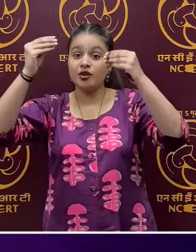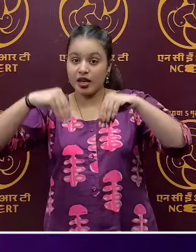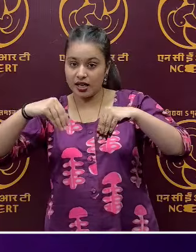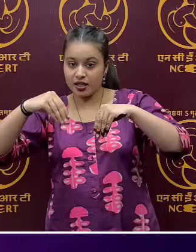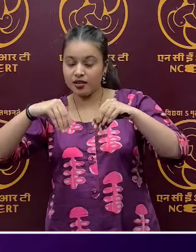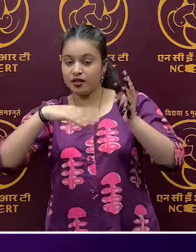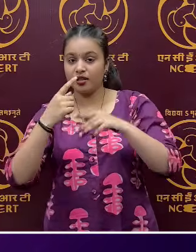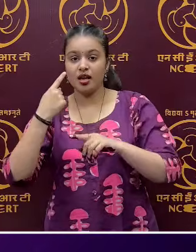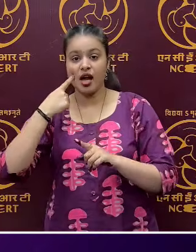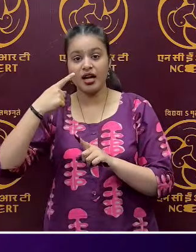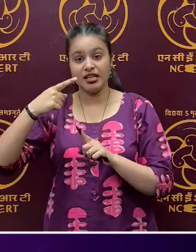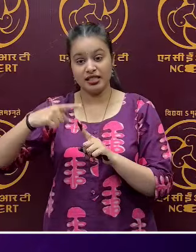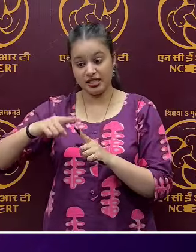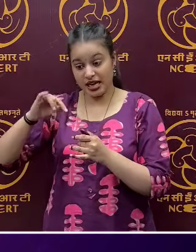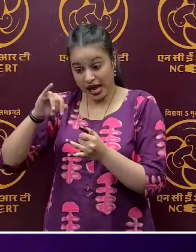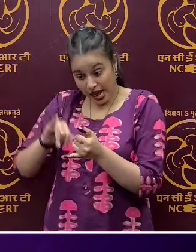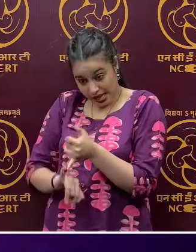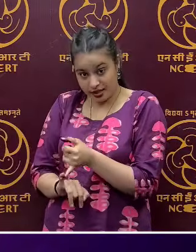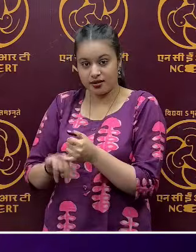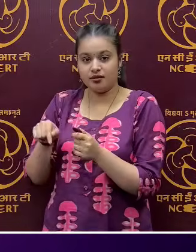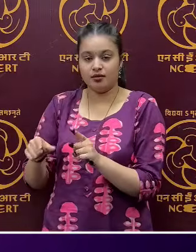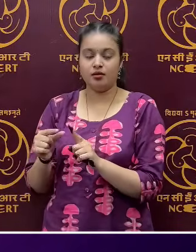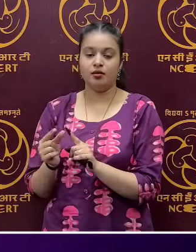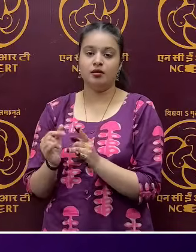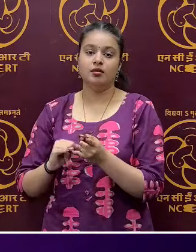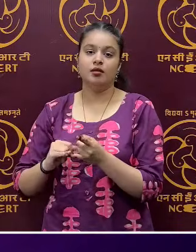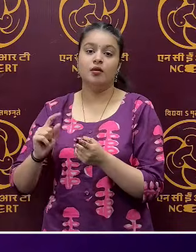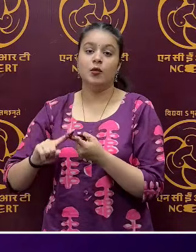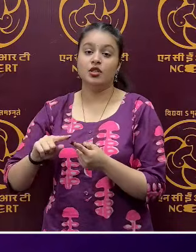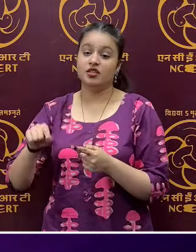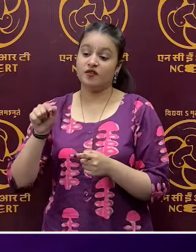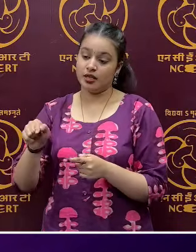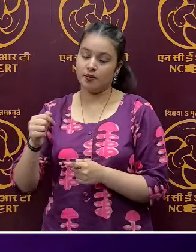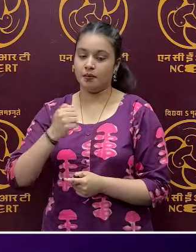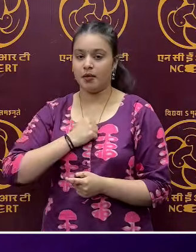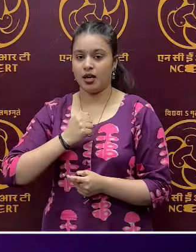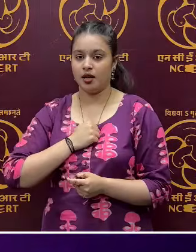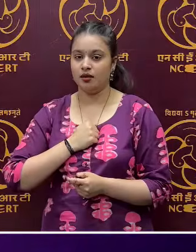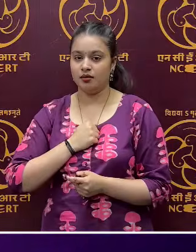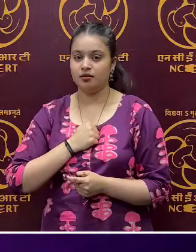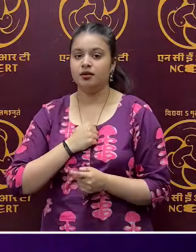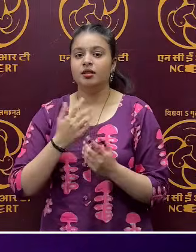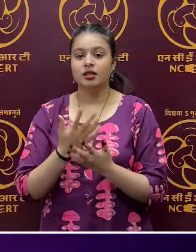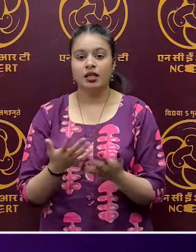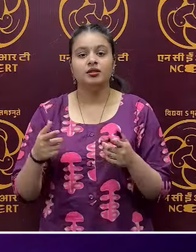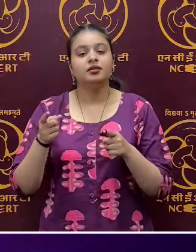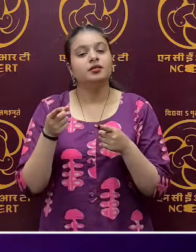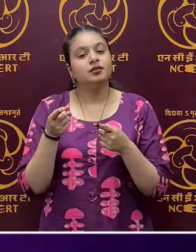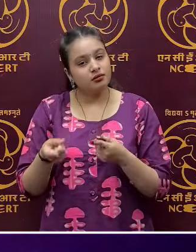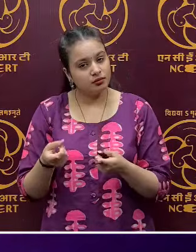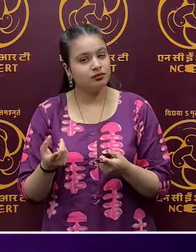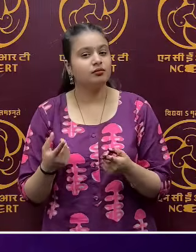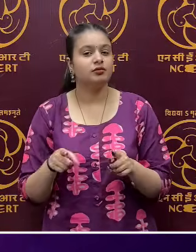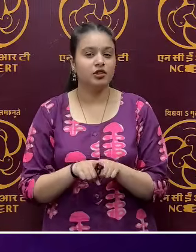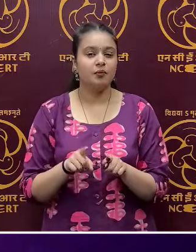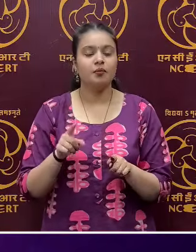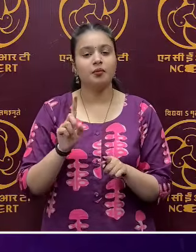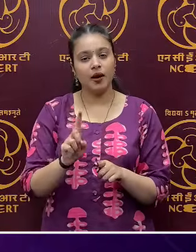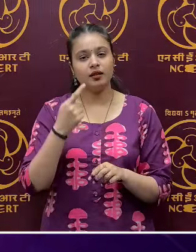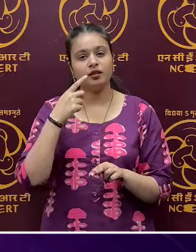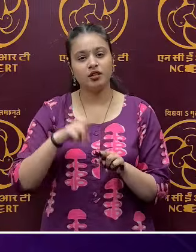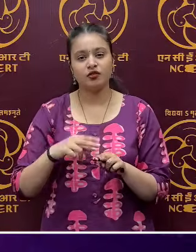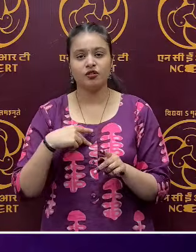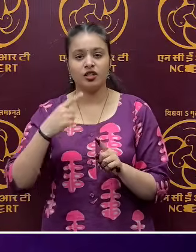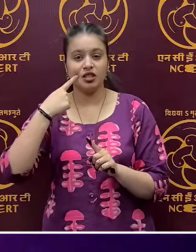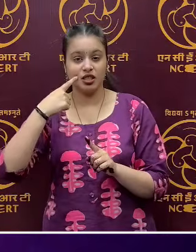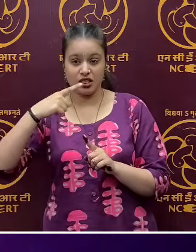its, its, is the possessive. It's mine. It's mine. Yeah? So these But are, even then can't be it